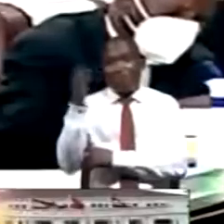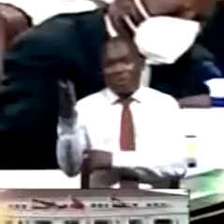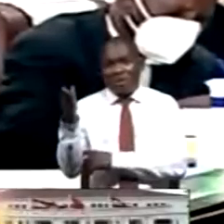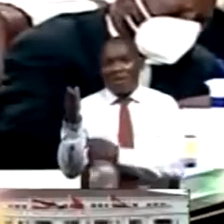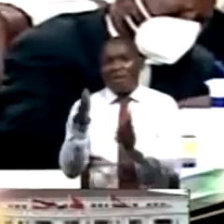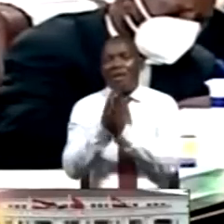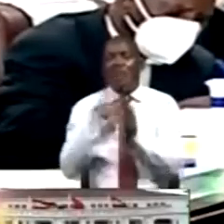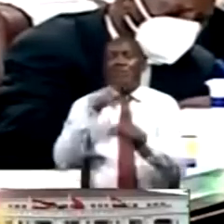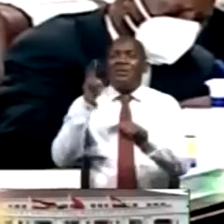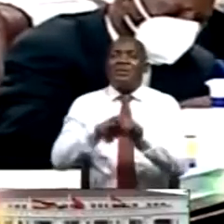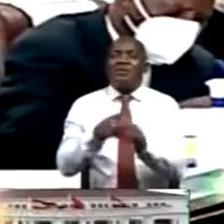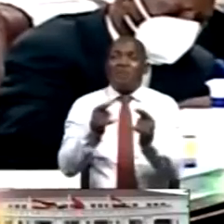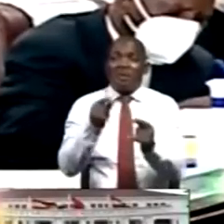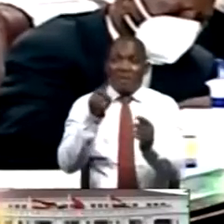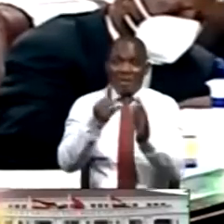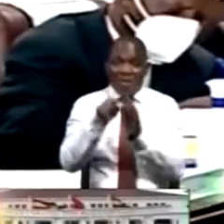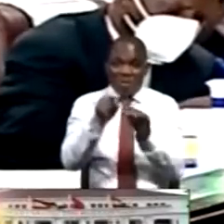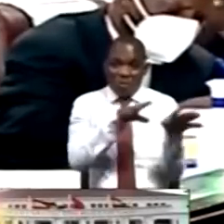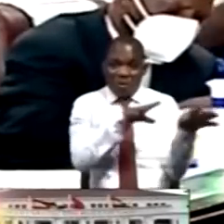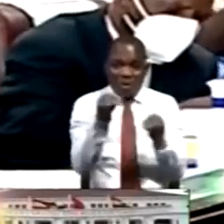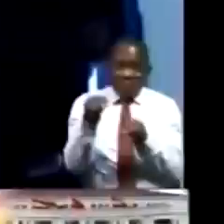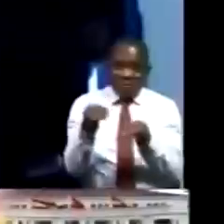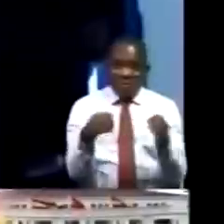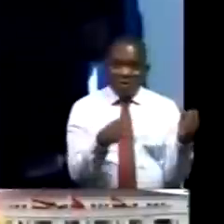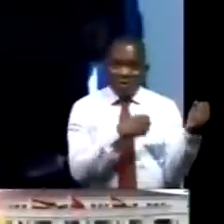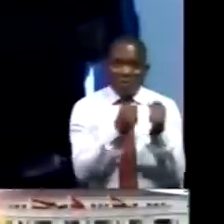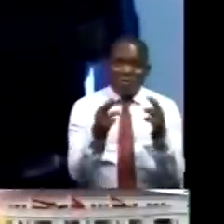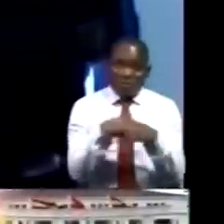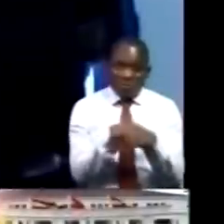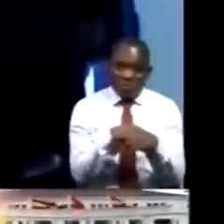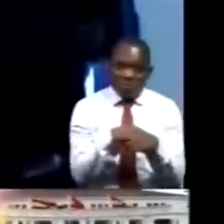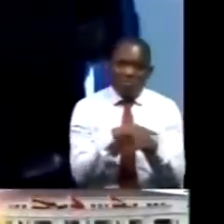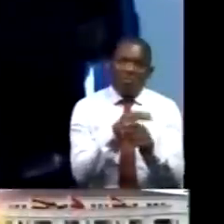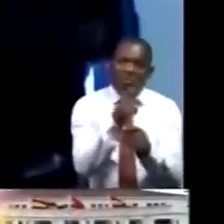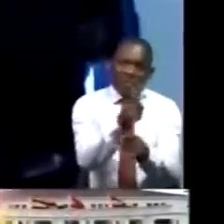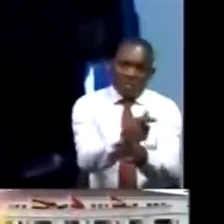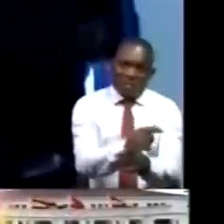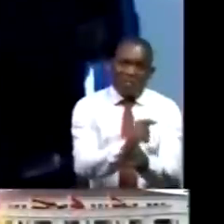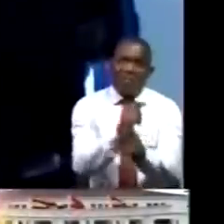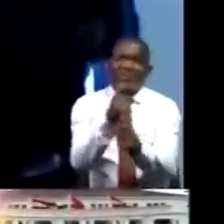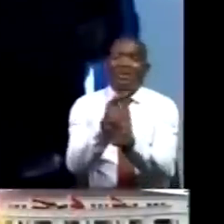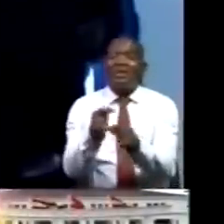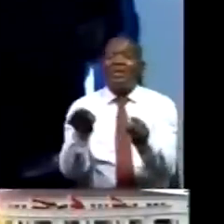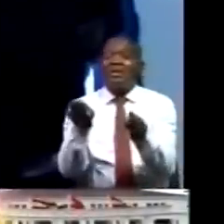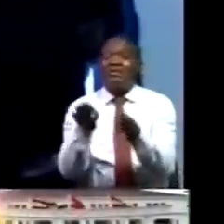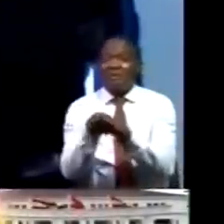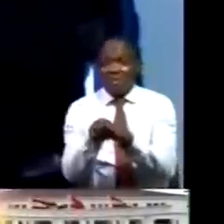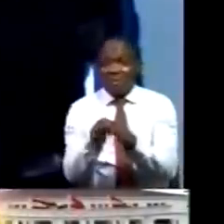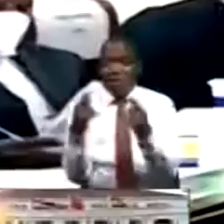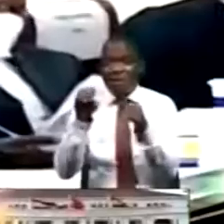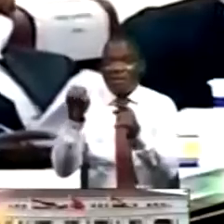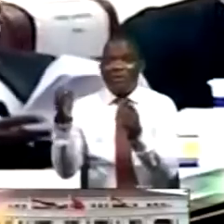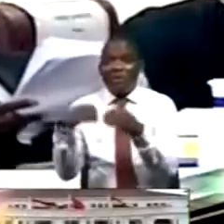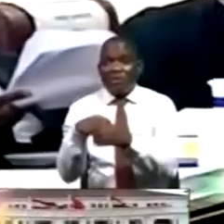and you had left the strong room, not so? That is correct. And even whilst there, you